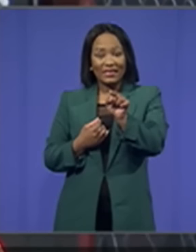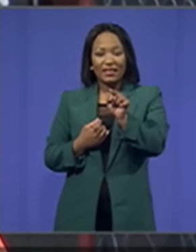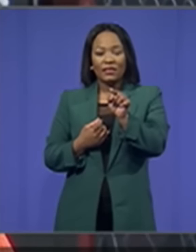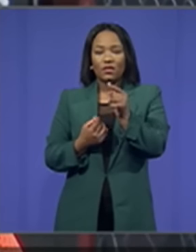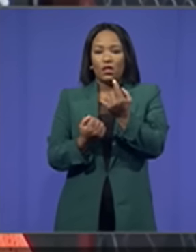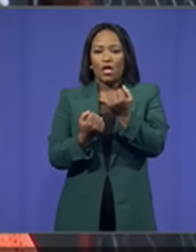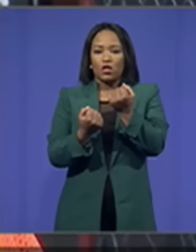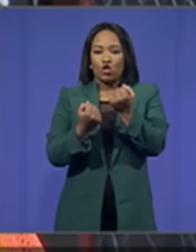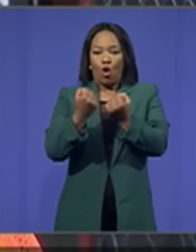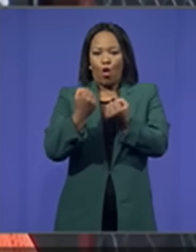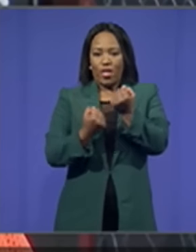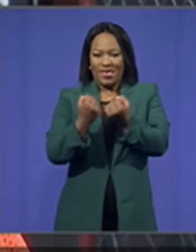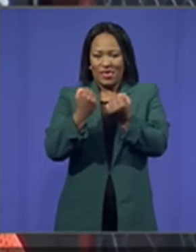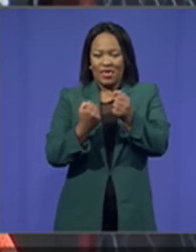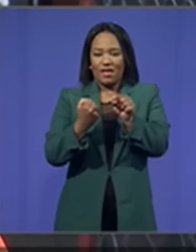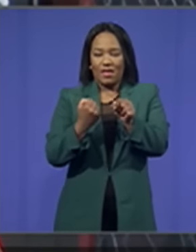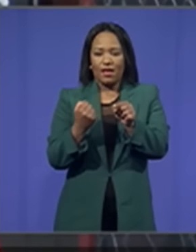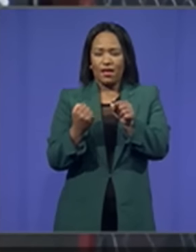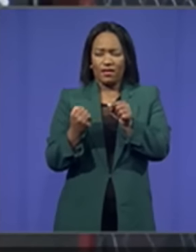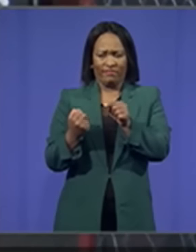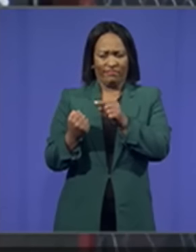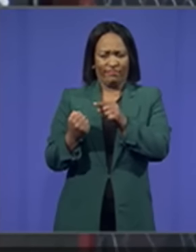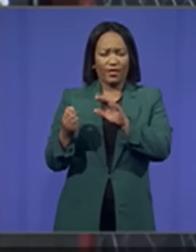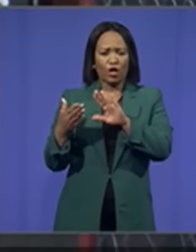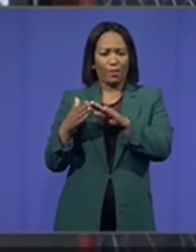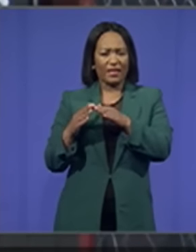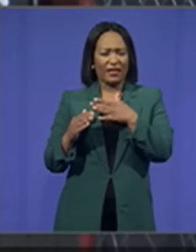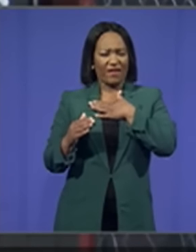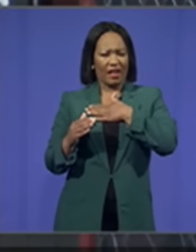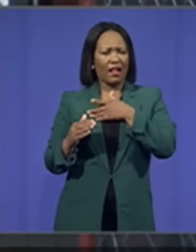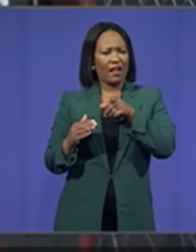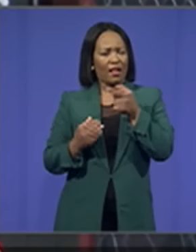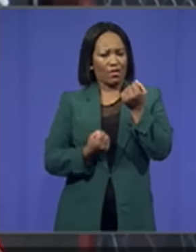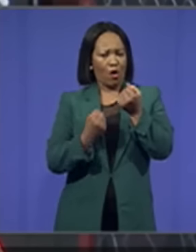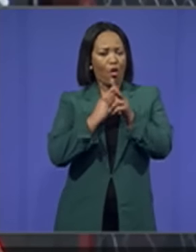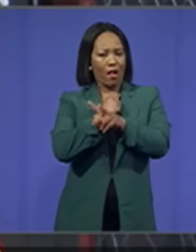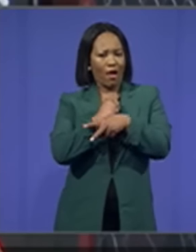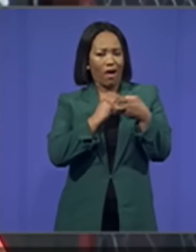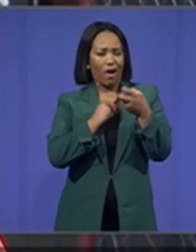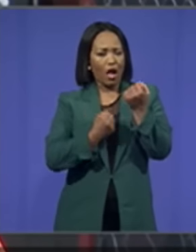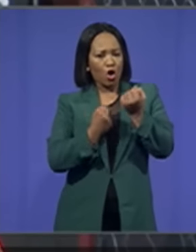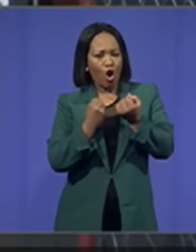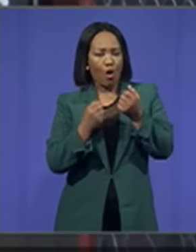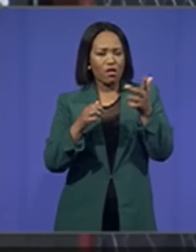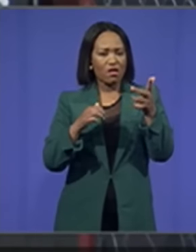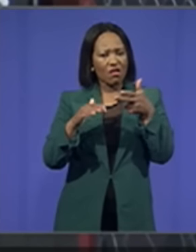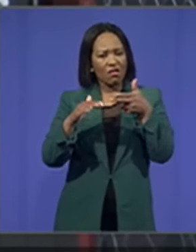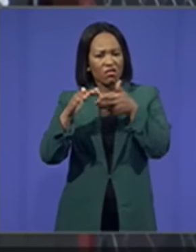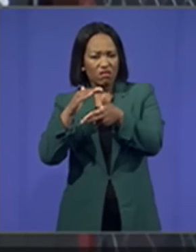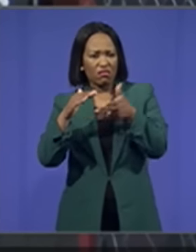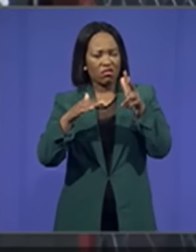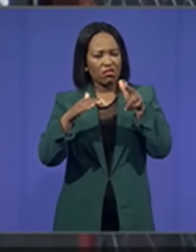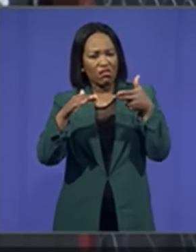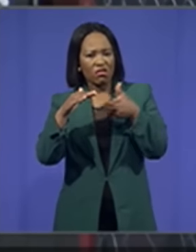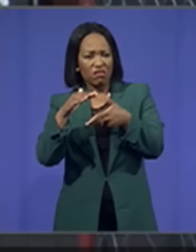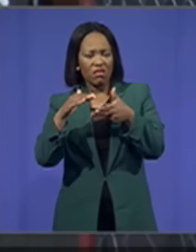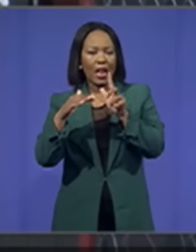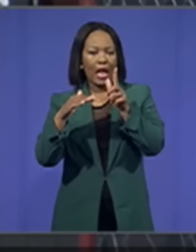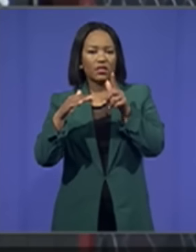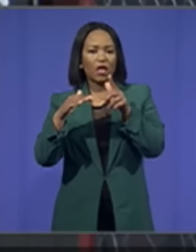dikoloi tse leng hore ke makoloi e baahi ba belaelang hore a utsuwa bana hona le dikoloi tse kenang ditswa, mme re la ga thola hore hona